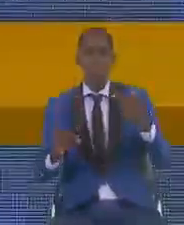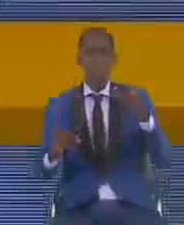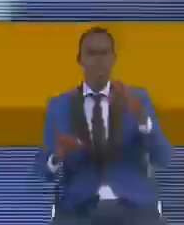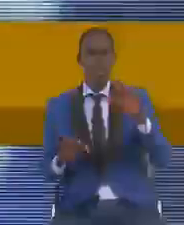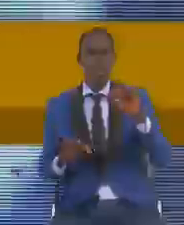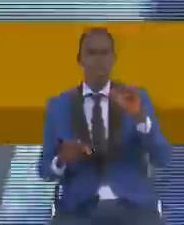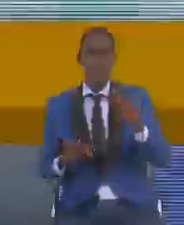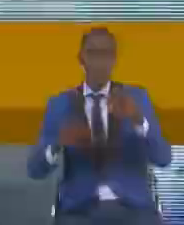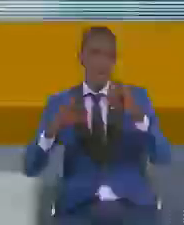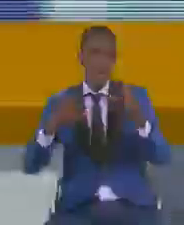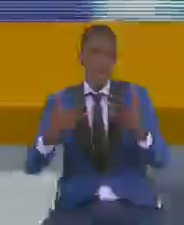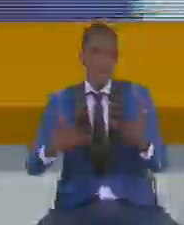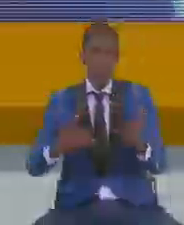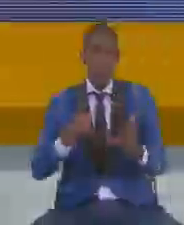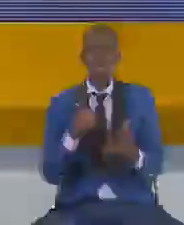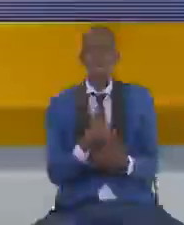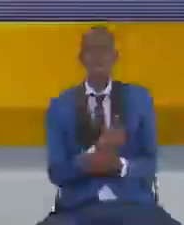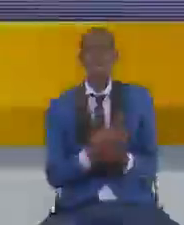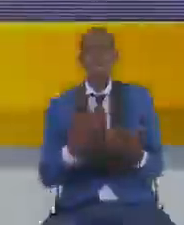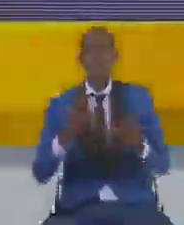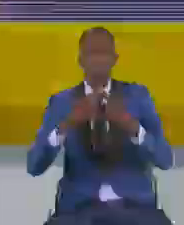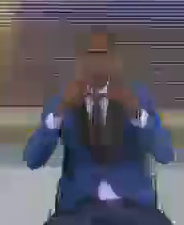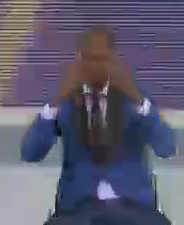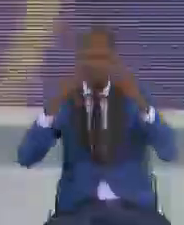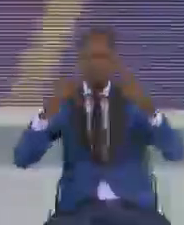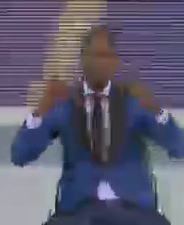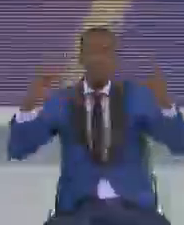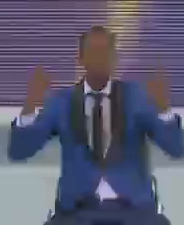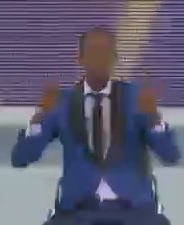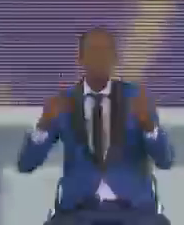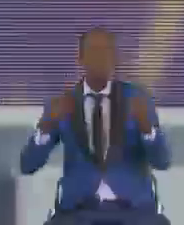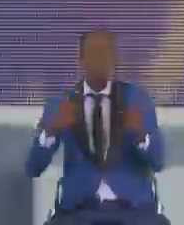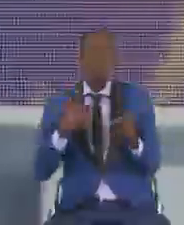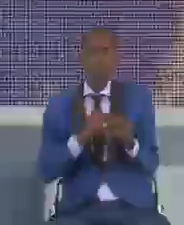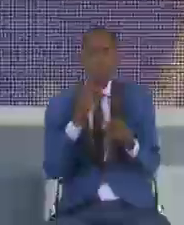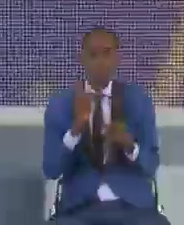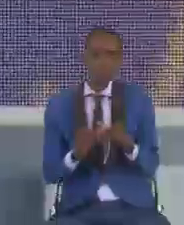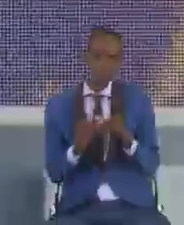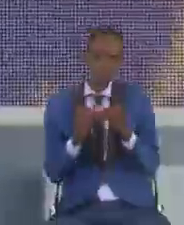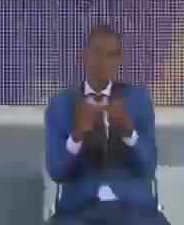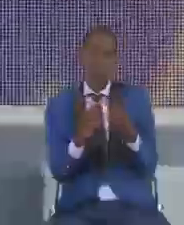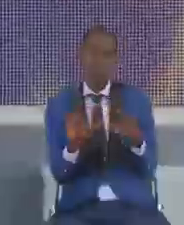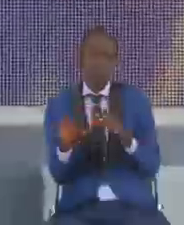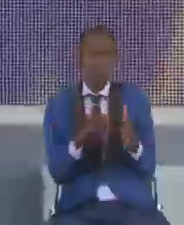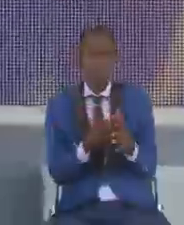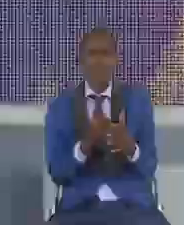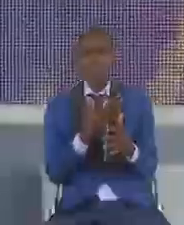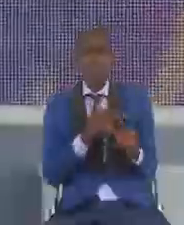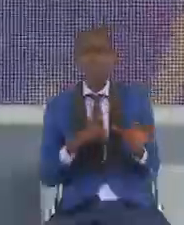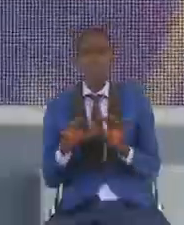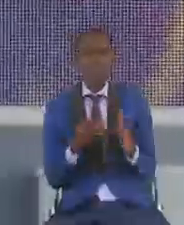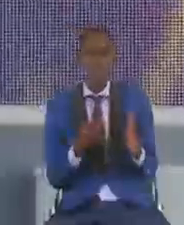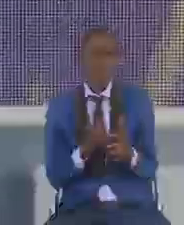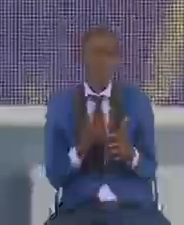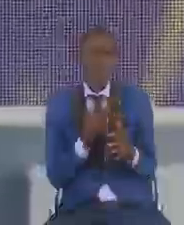if we're going to succeed at anything, we must keep on doing it and doing it and